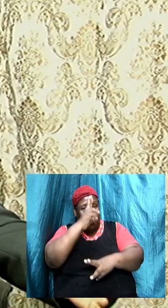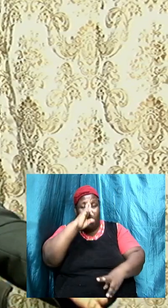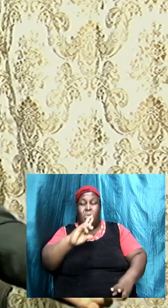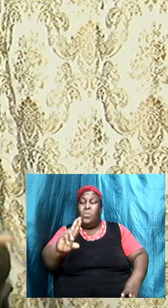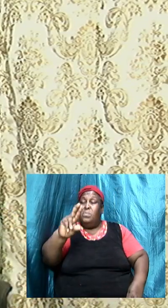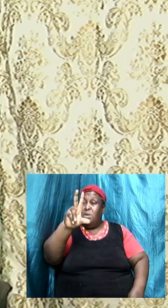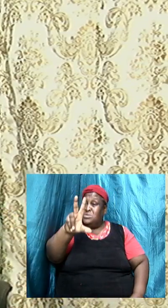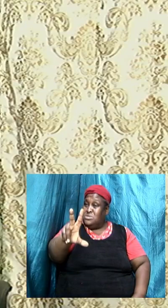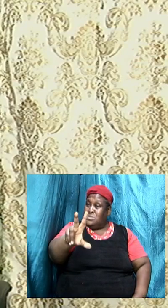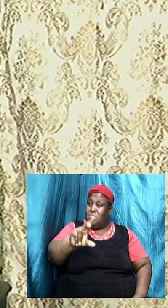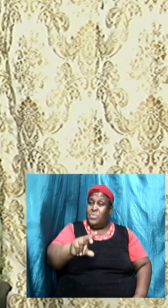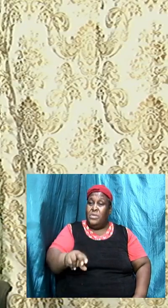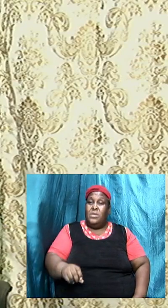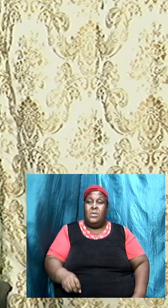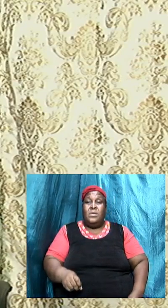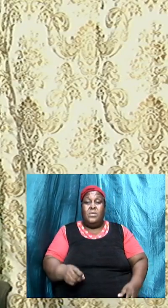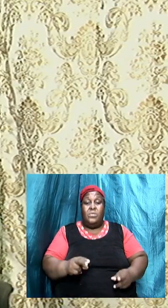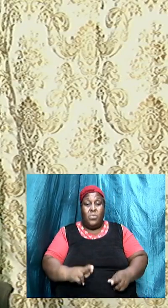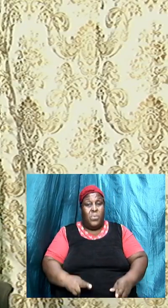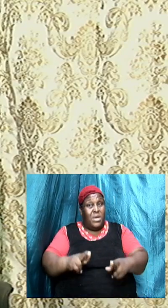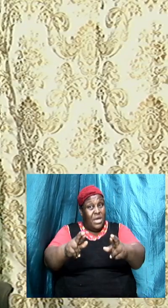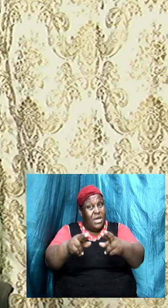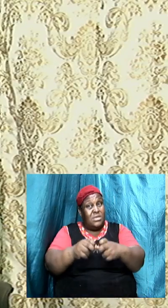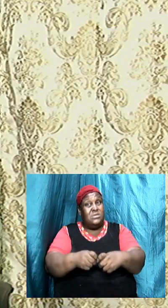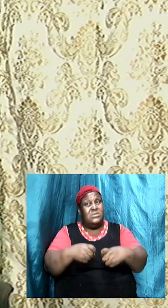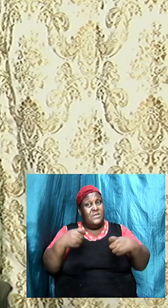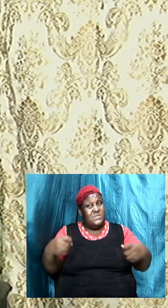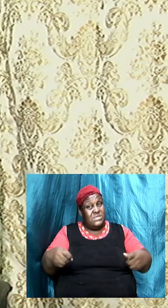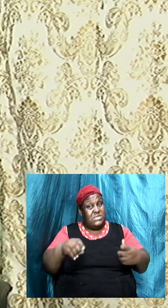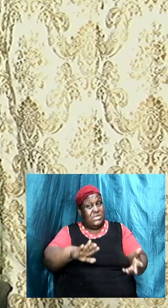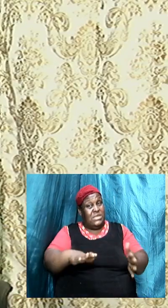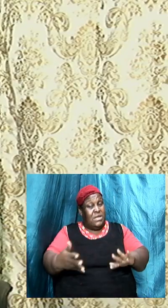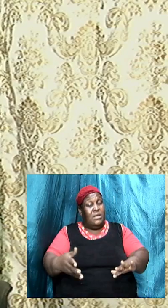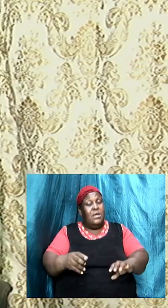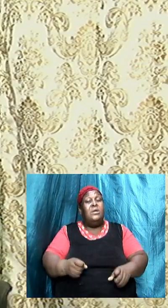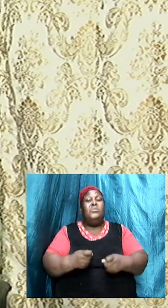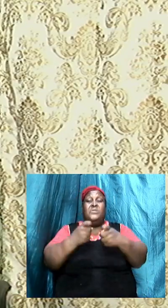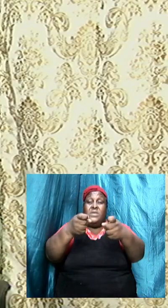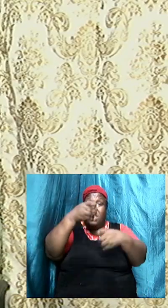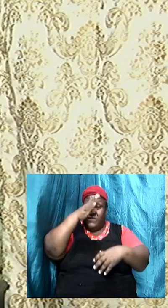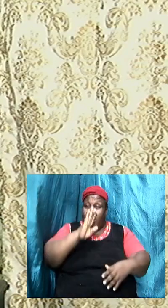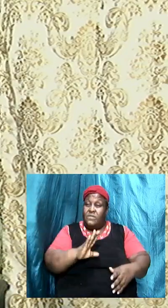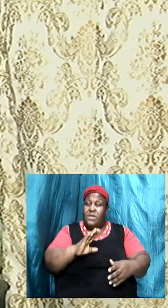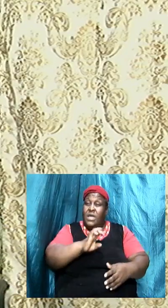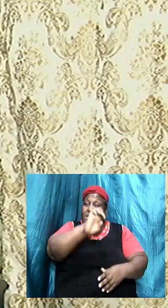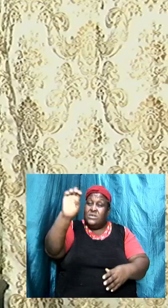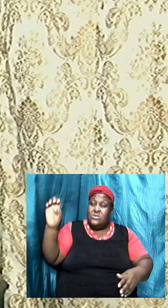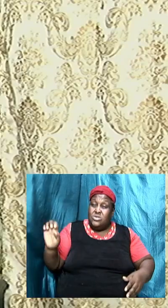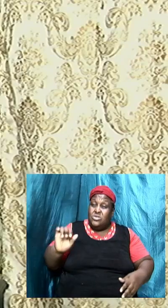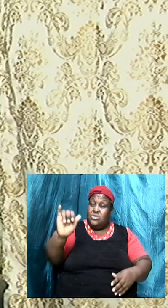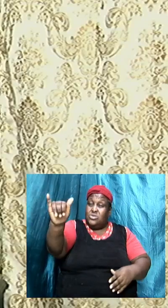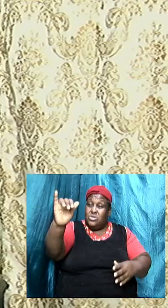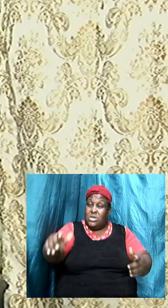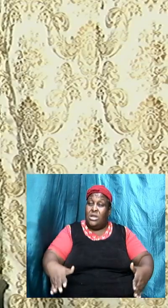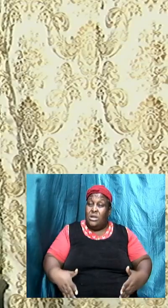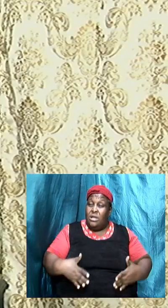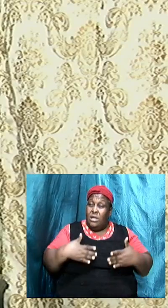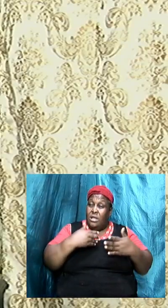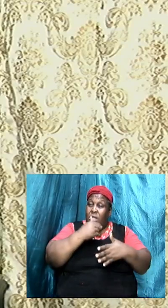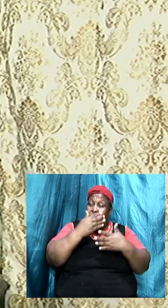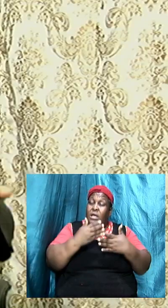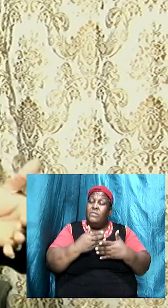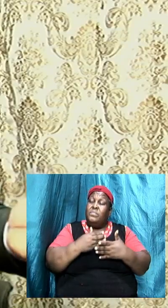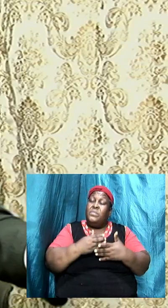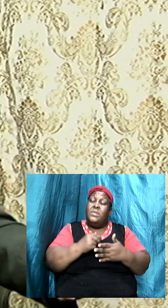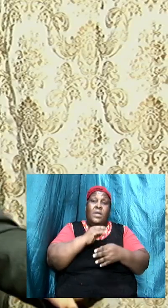3. He said the wages of sin is death, but the gift of God is eternal life. He said all have sinned and fall short of the glory.